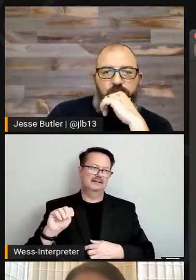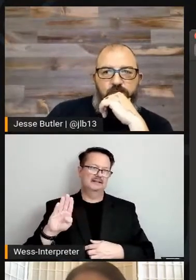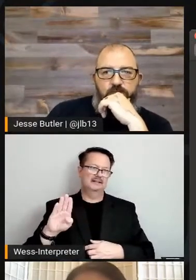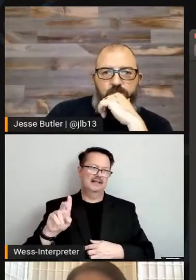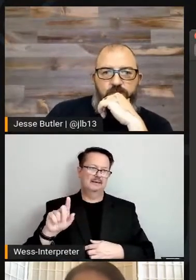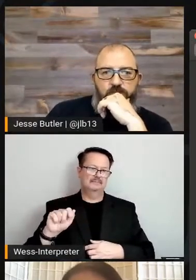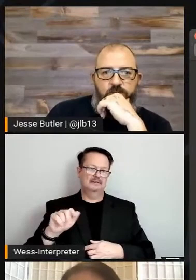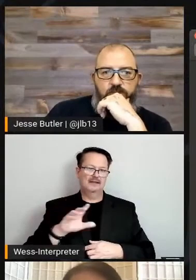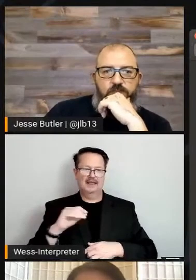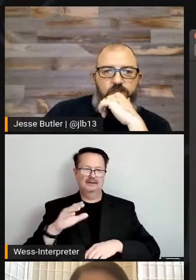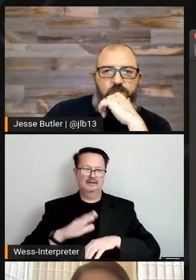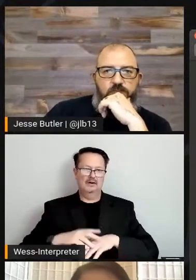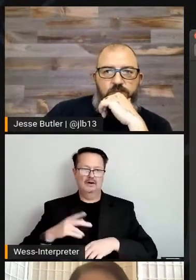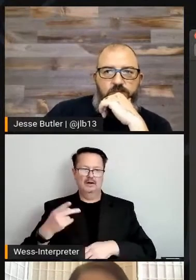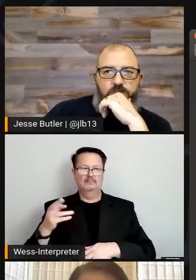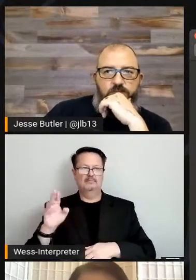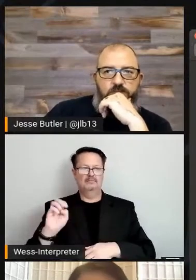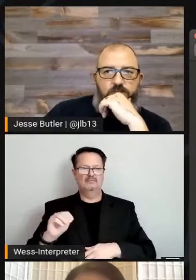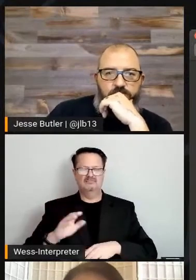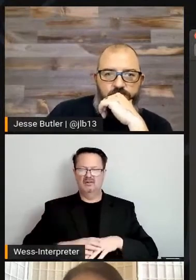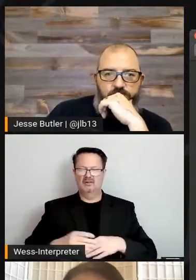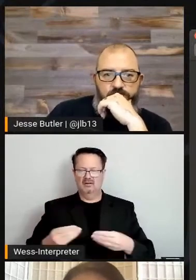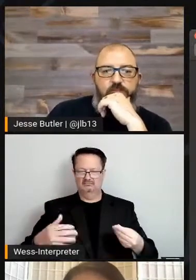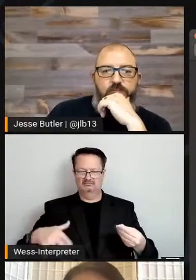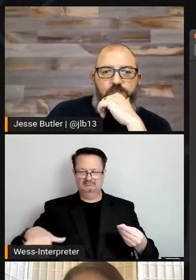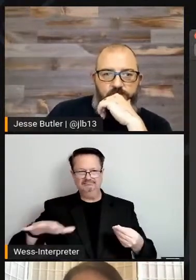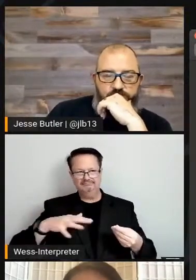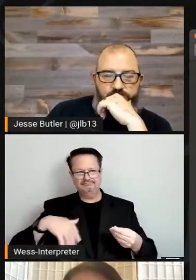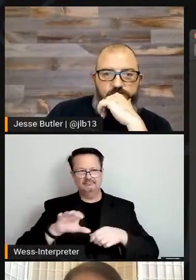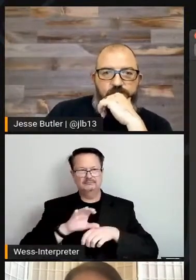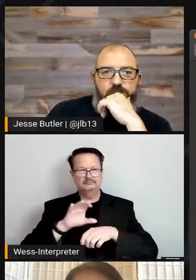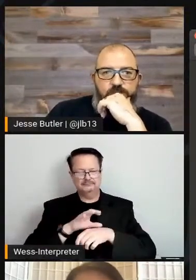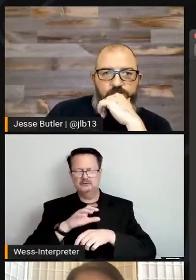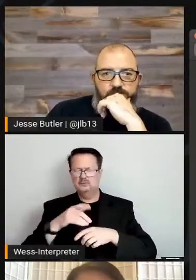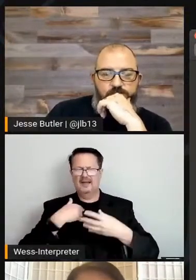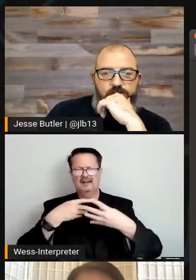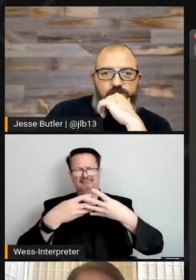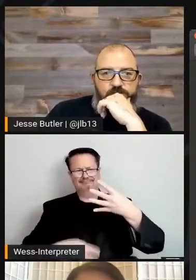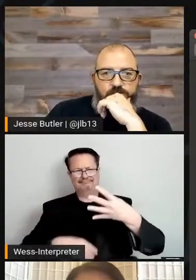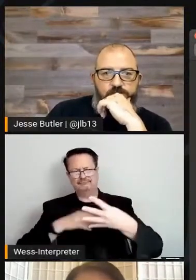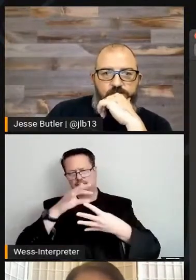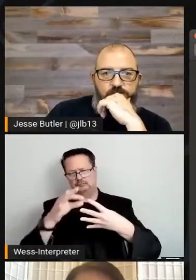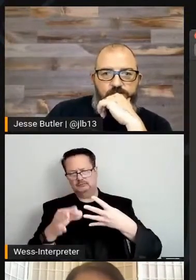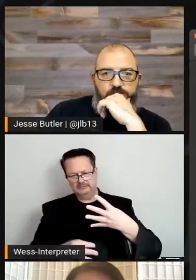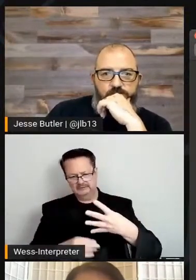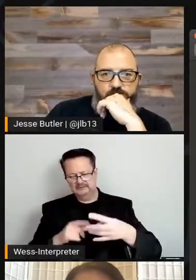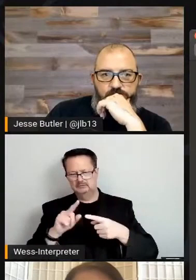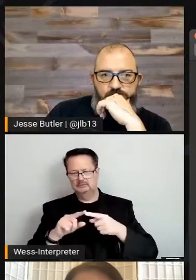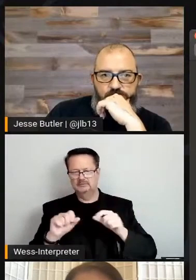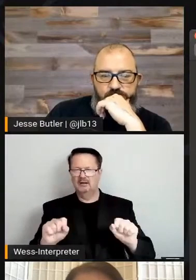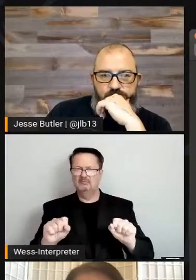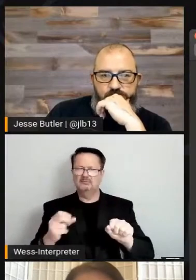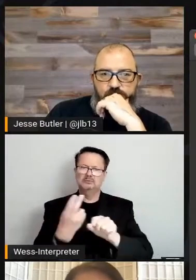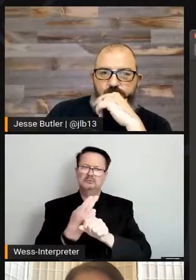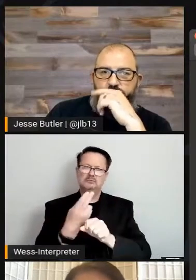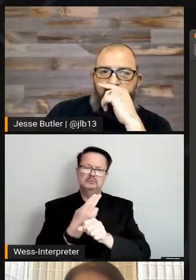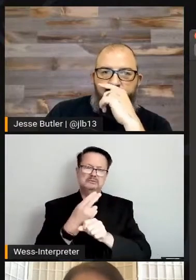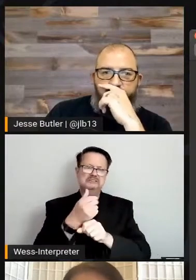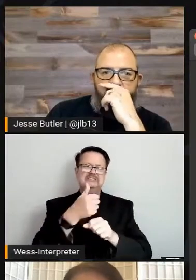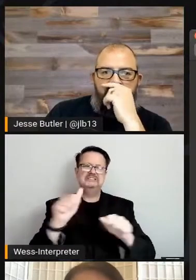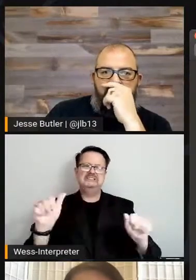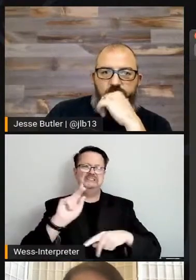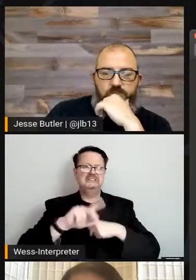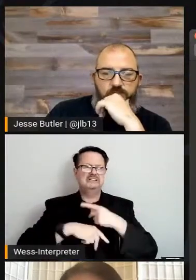on-prem, right? So you have such a variety of choices to be able to really use any kind of